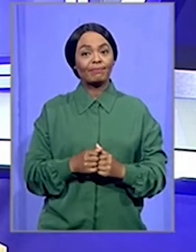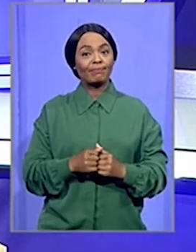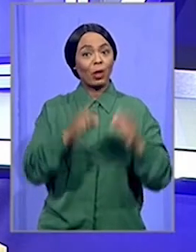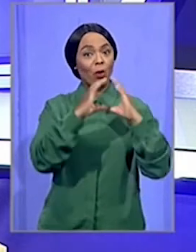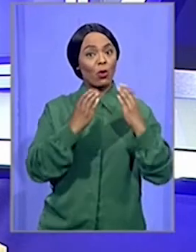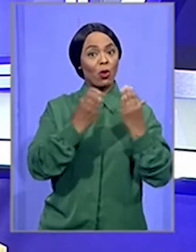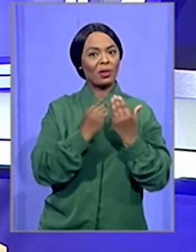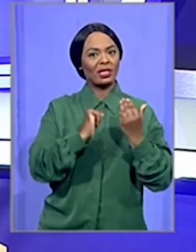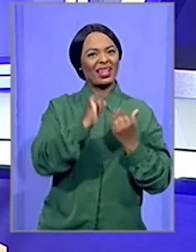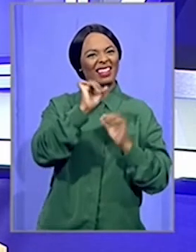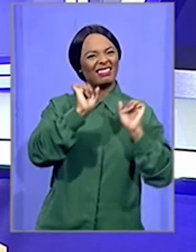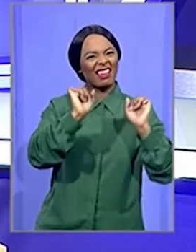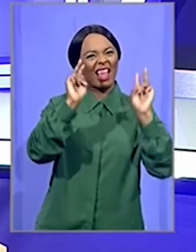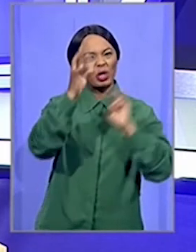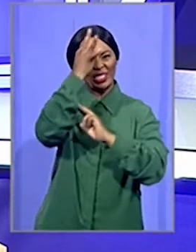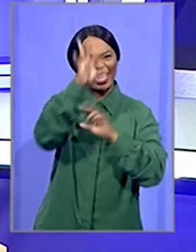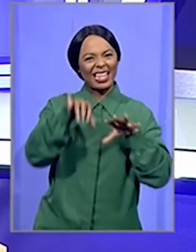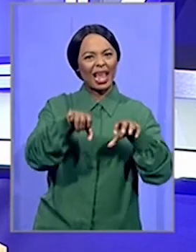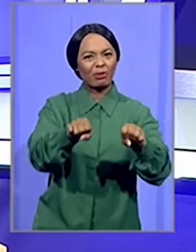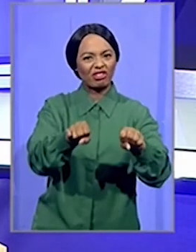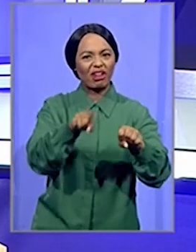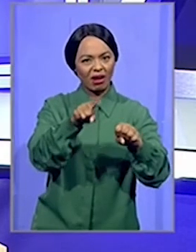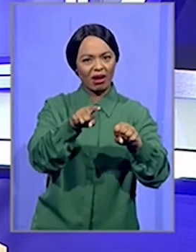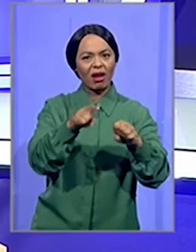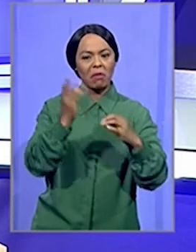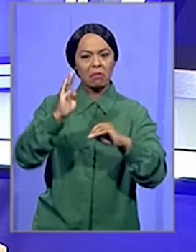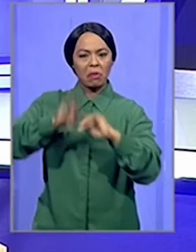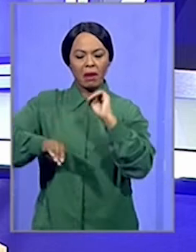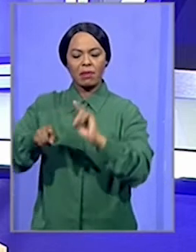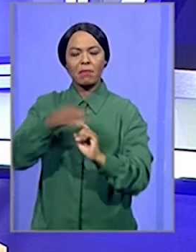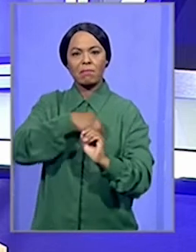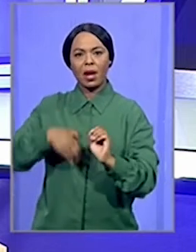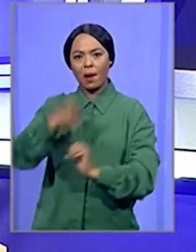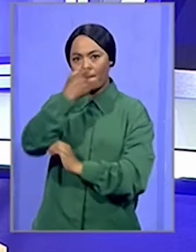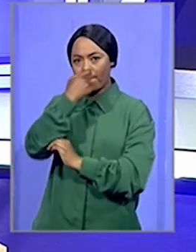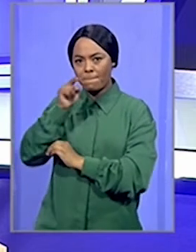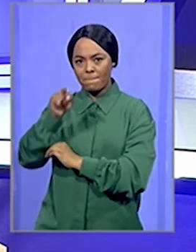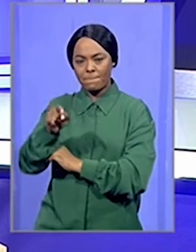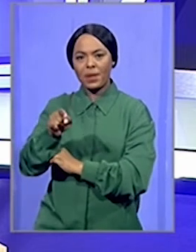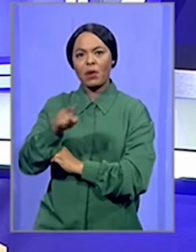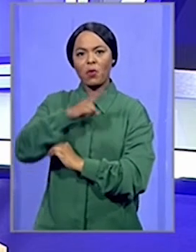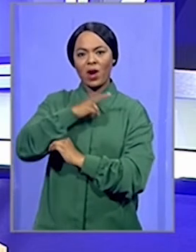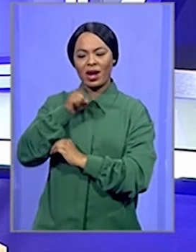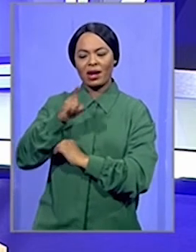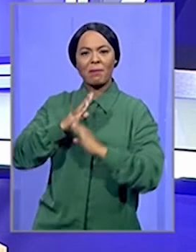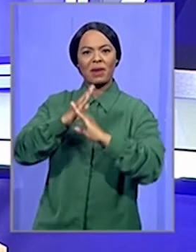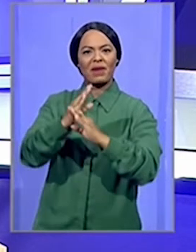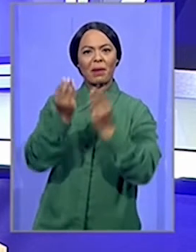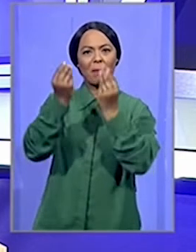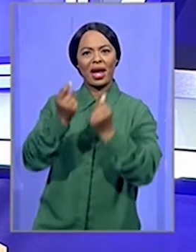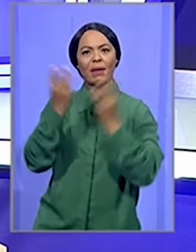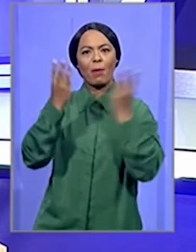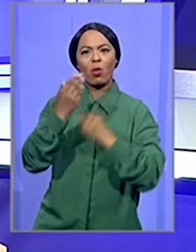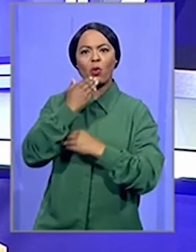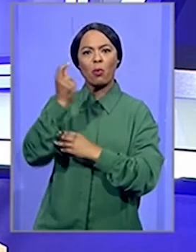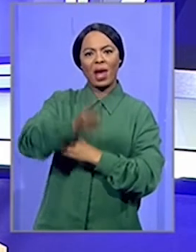Khomisene beng nyakisisa dipego tša mabarebare a go gogwa ga mmuso ka nko e sola Presidente Cyril Ramaphosa ka le reng